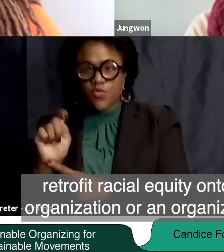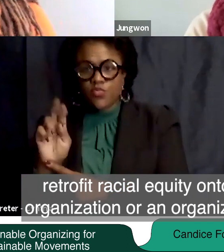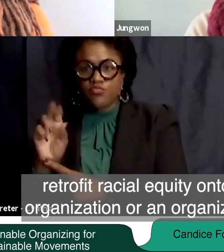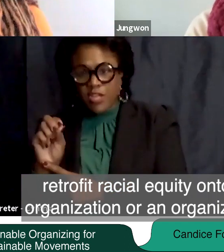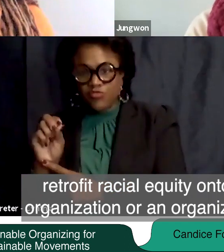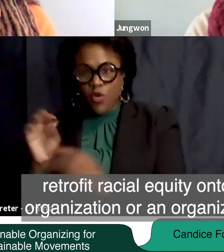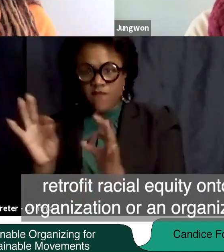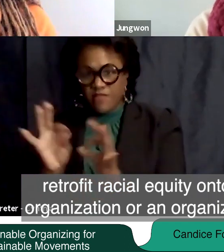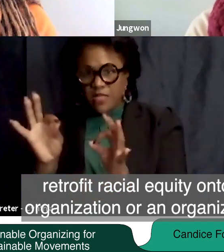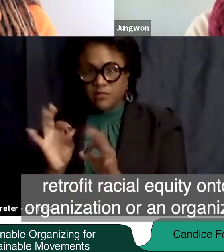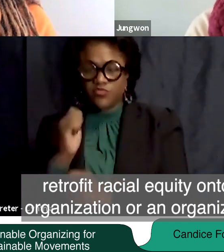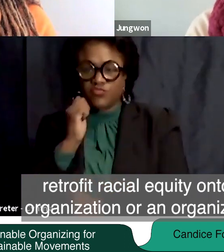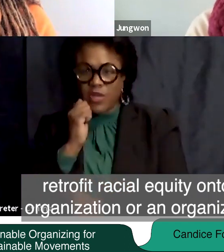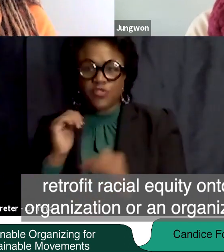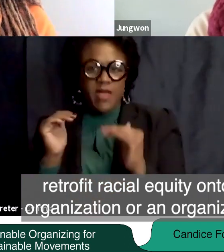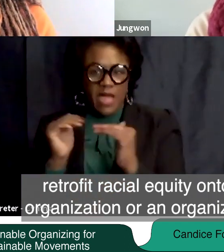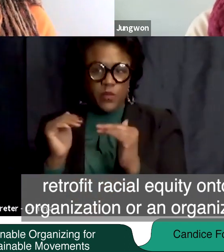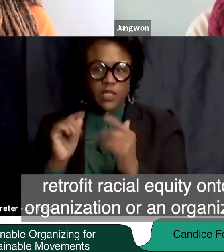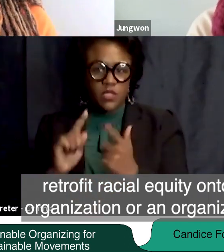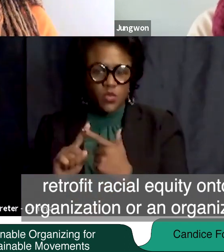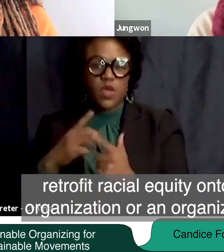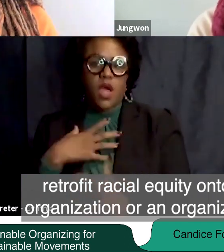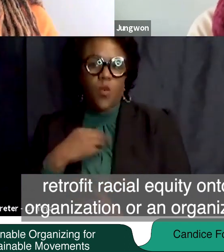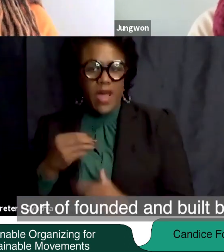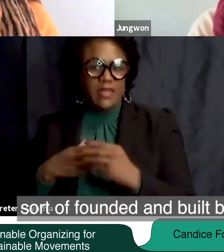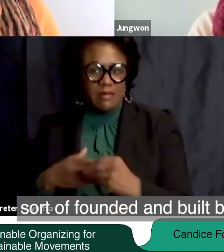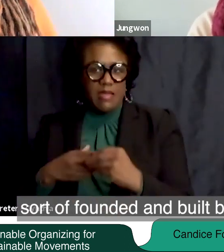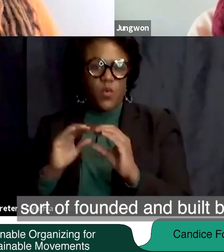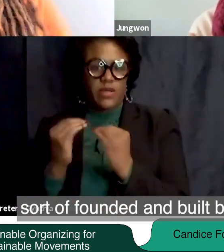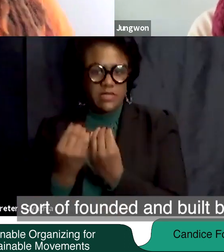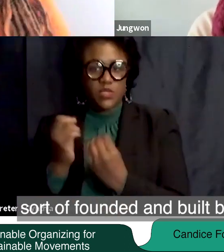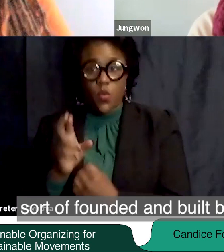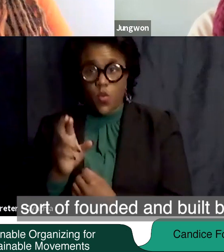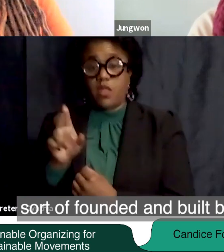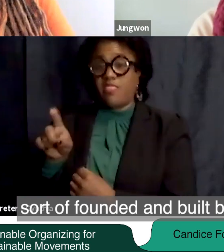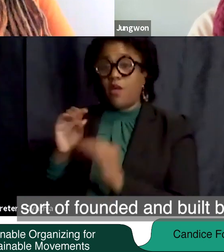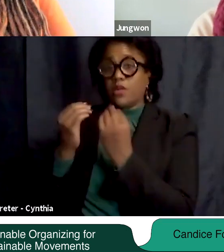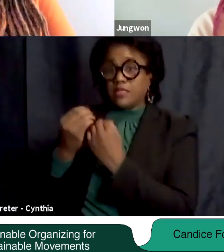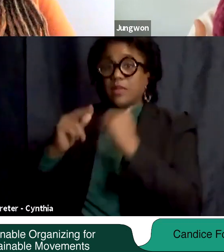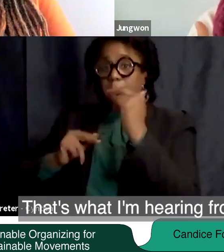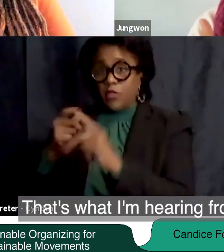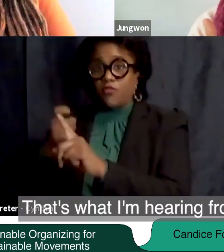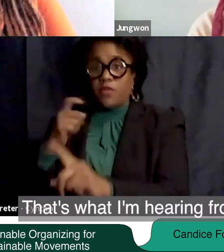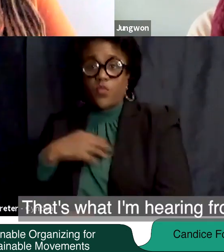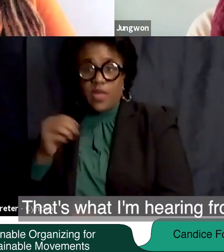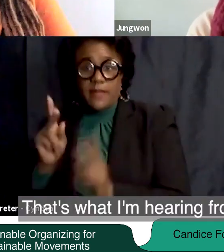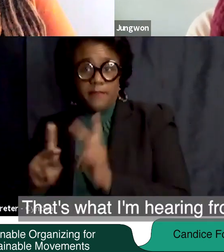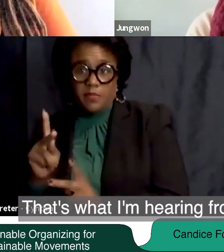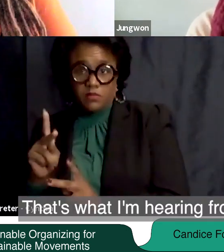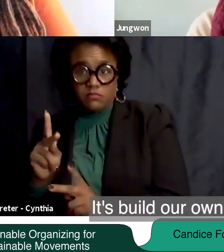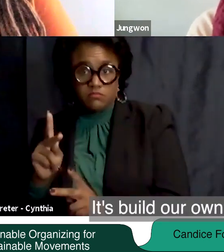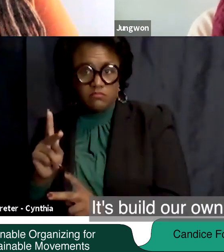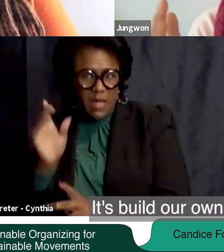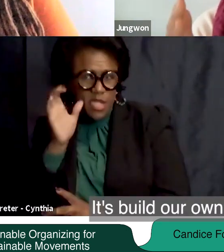racial equity onto a white-led organization or an organization that was sort of founded and built by white people. And I think that's what I'm hearing from